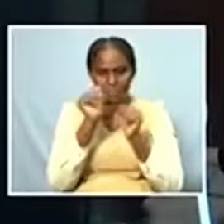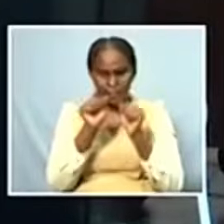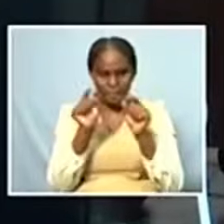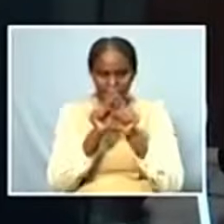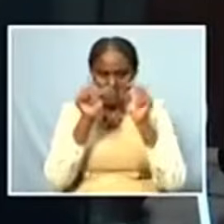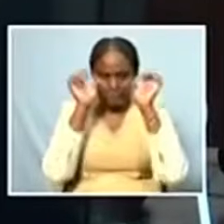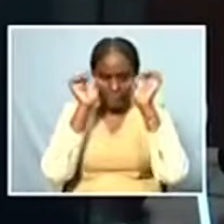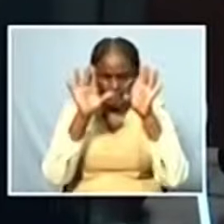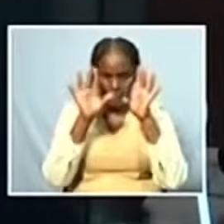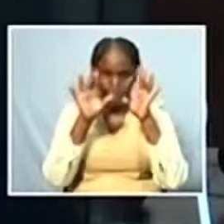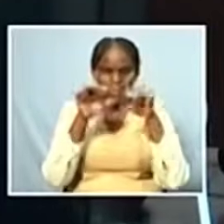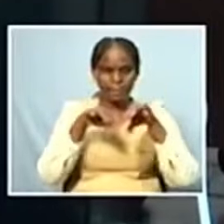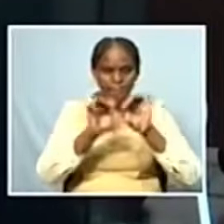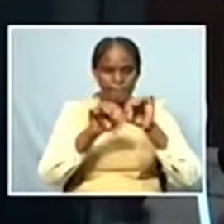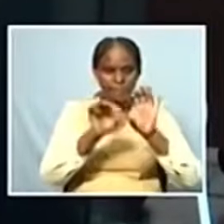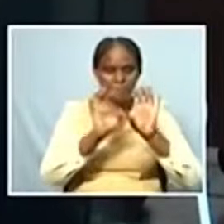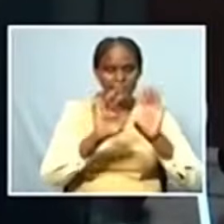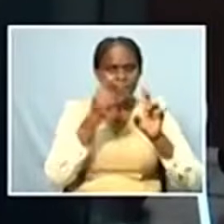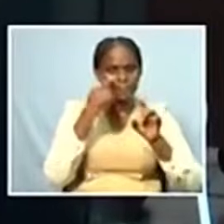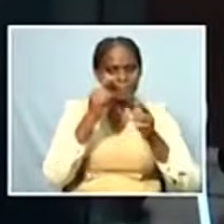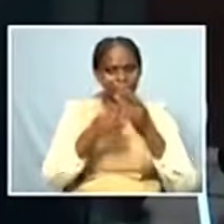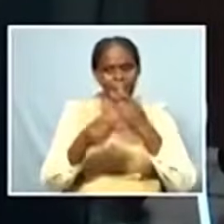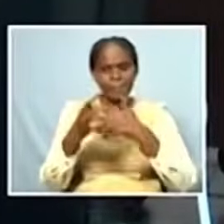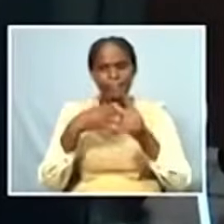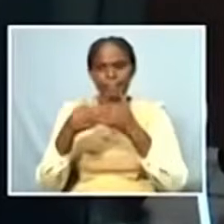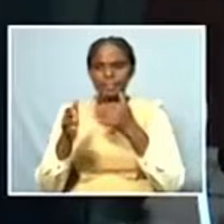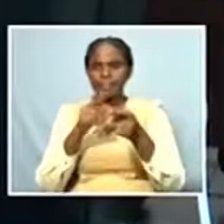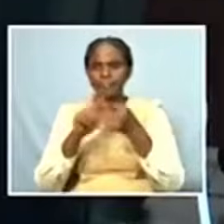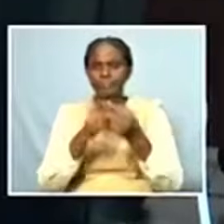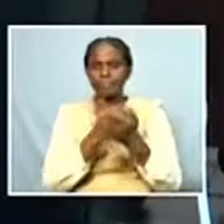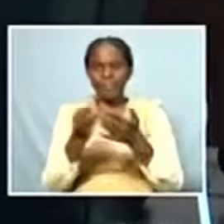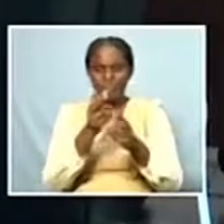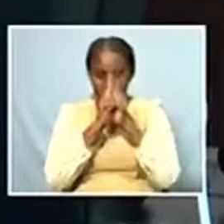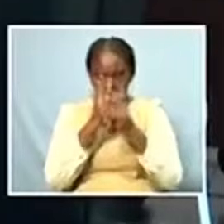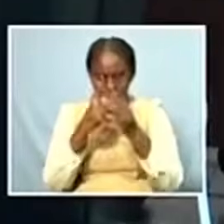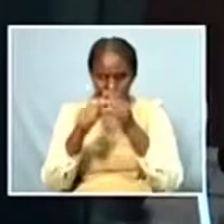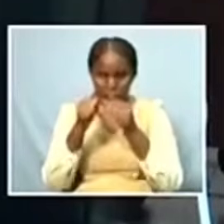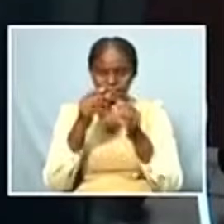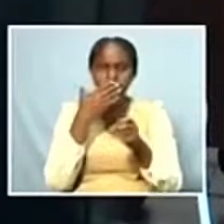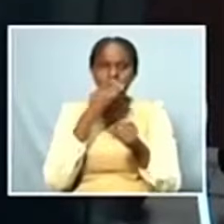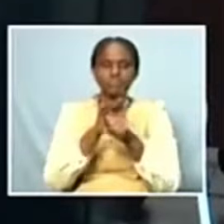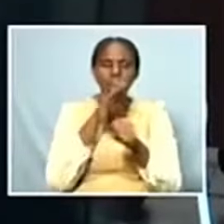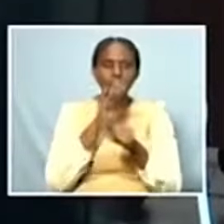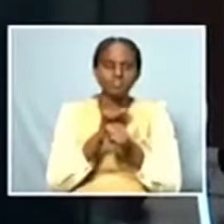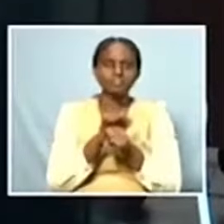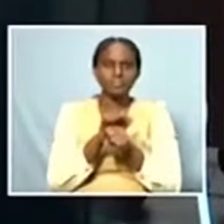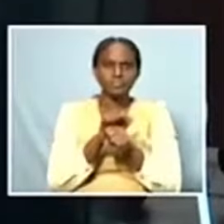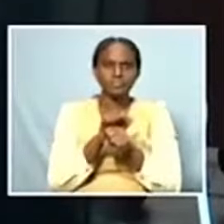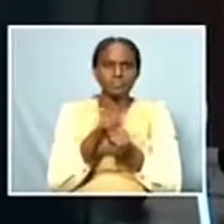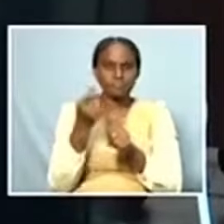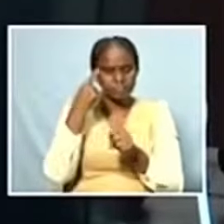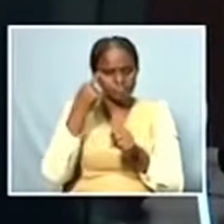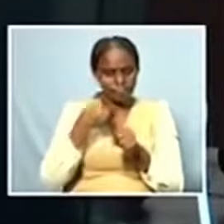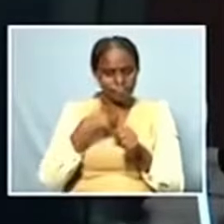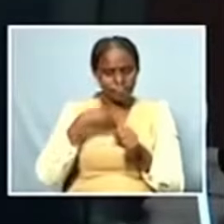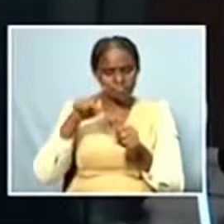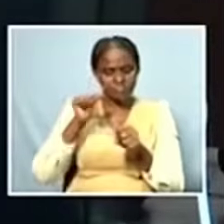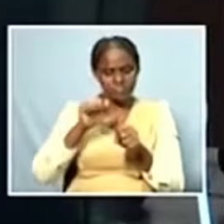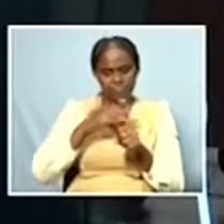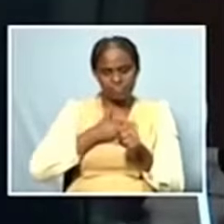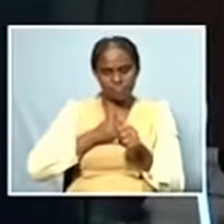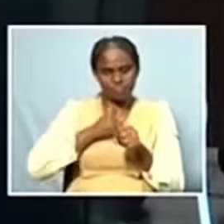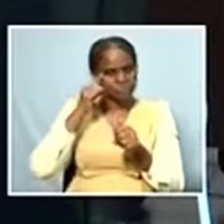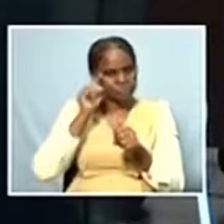risk continuity for simply failing to honor that which they committed. So for me, PS, I think that